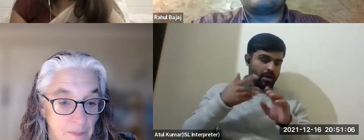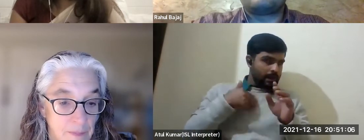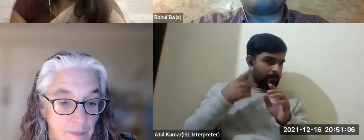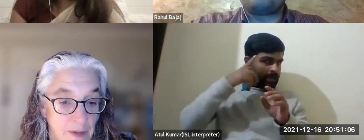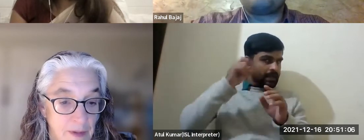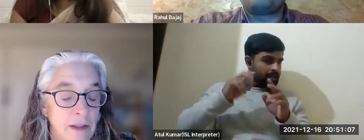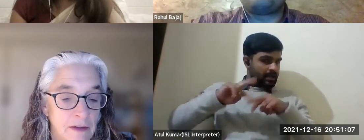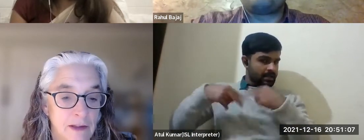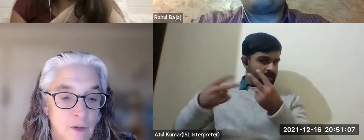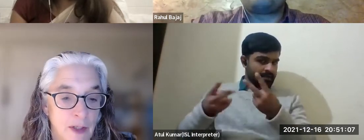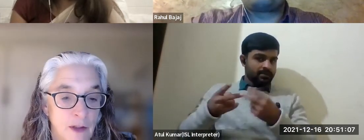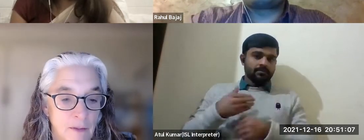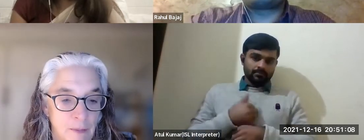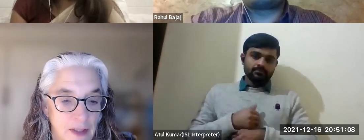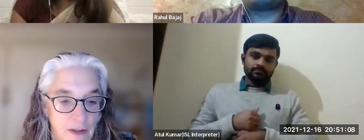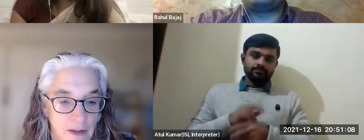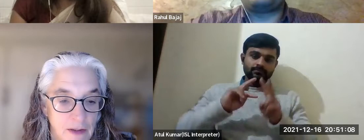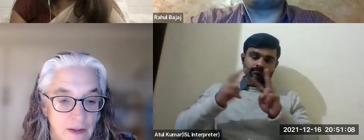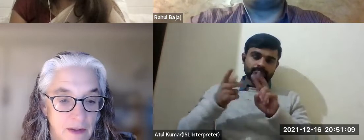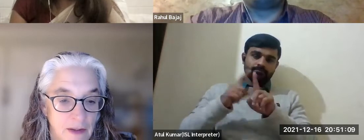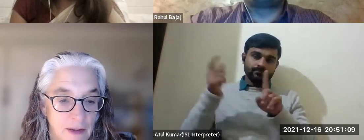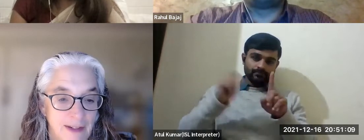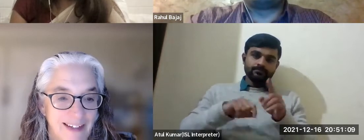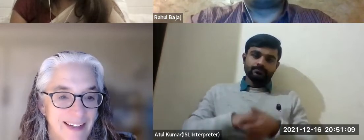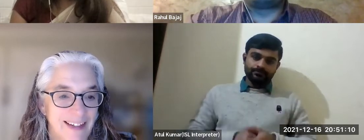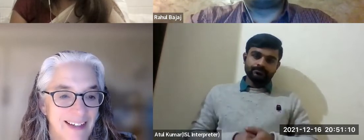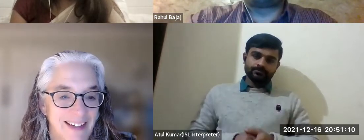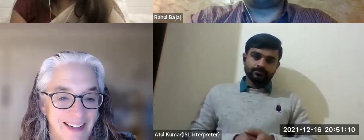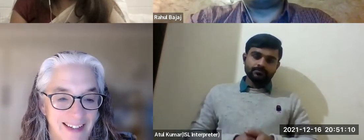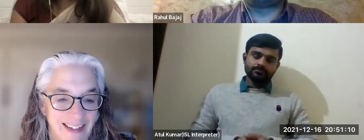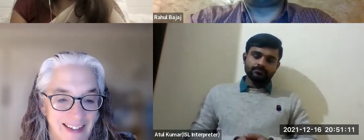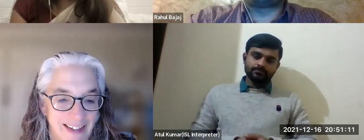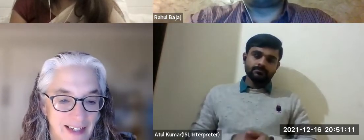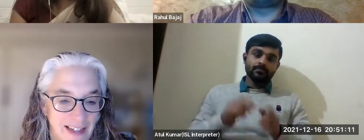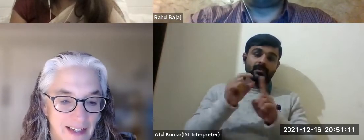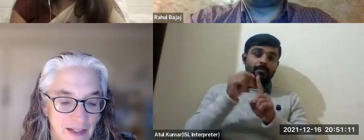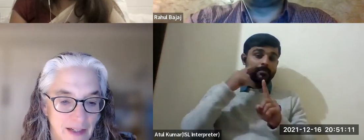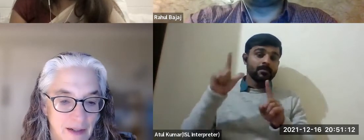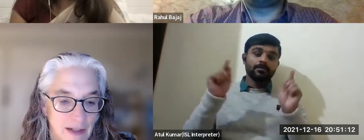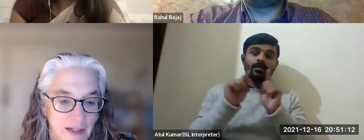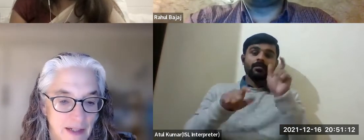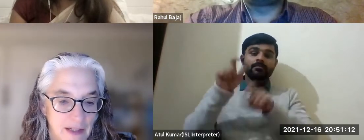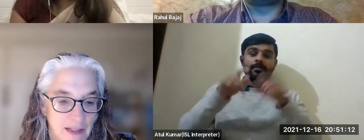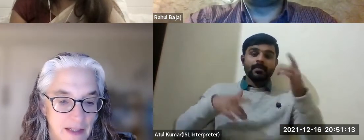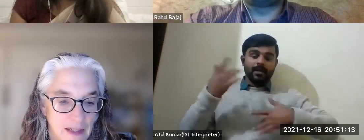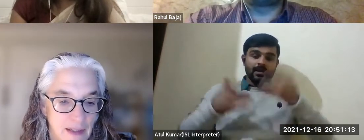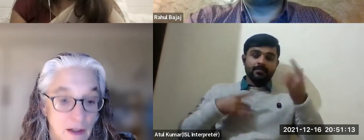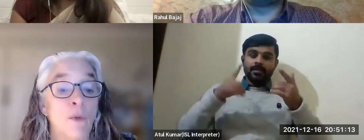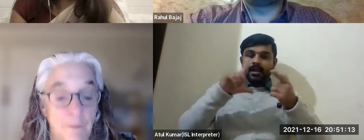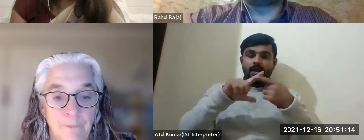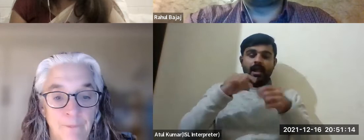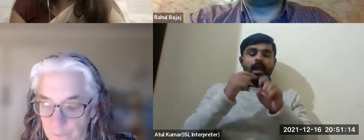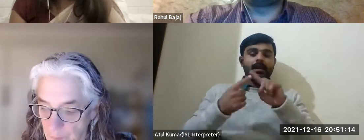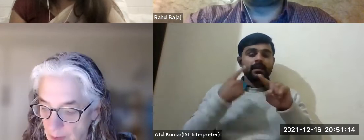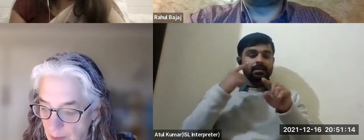lowdown? Yeah, the quick lowdown would be good. Yes. So that's PIL is short for public interest litigation,